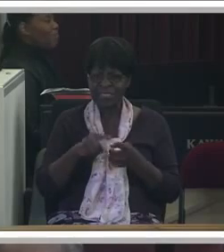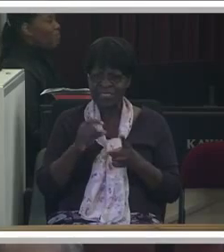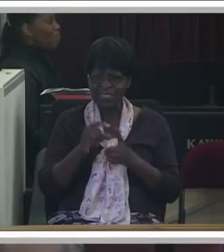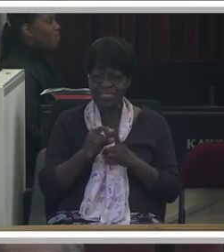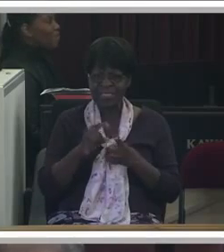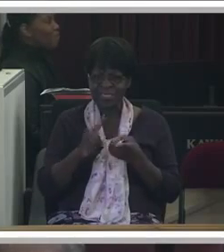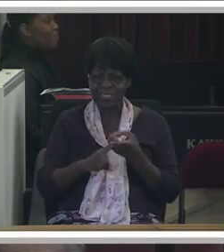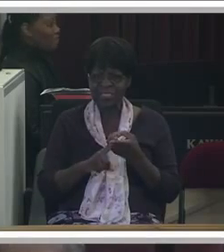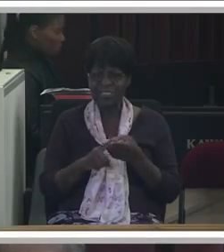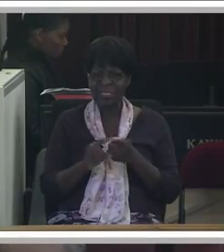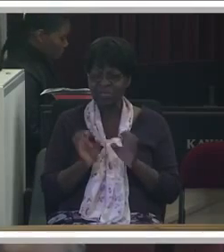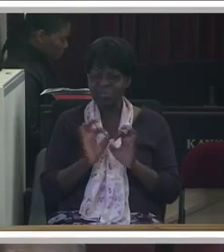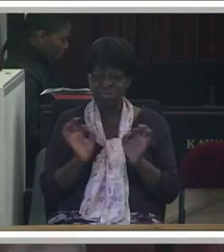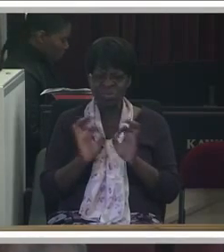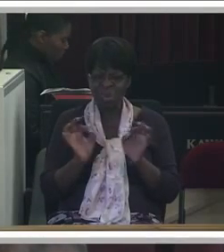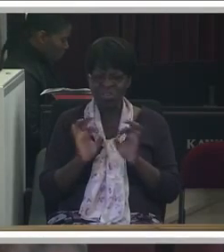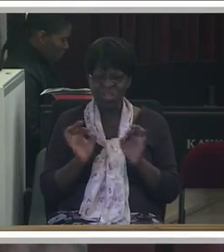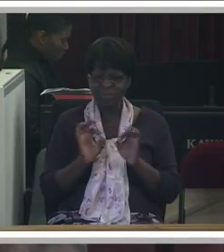They come from all over the place.